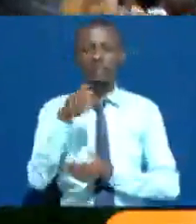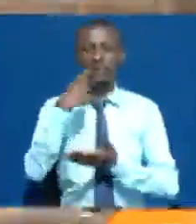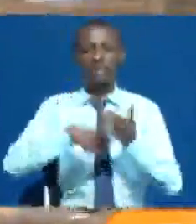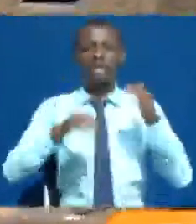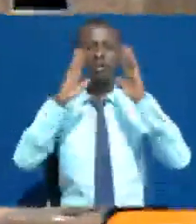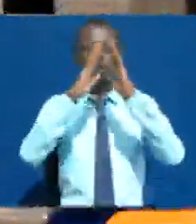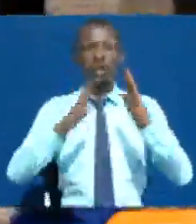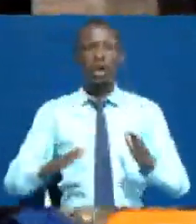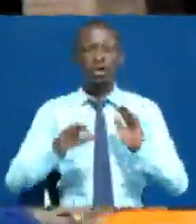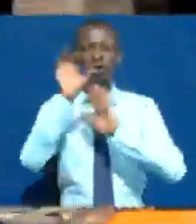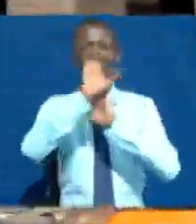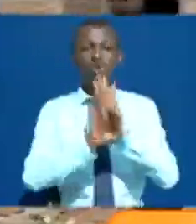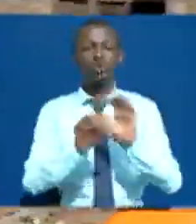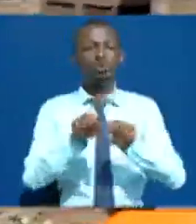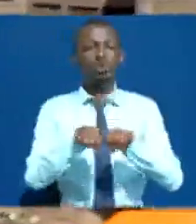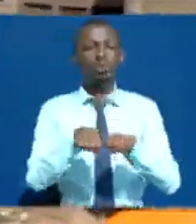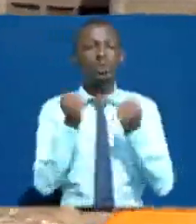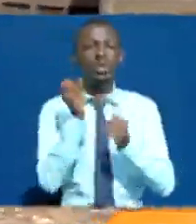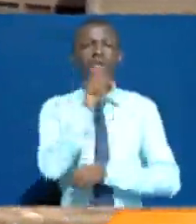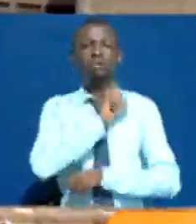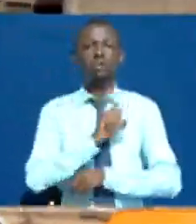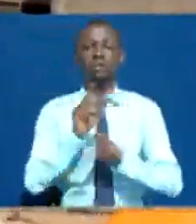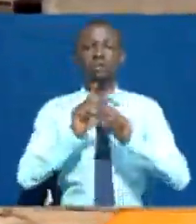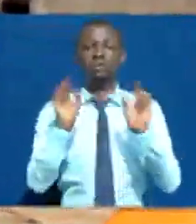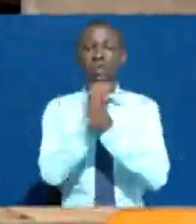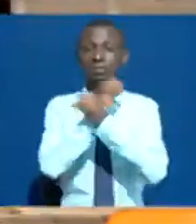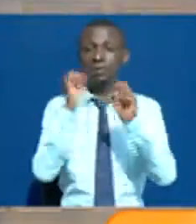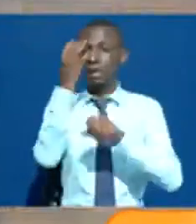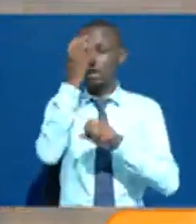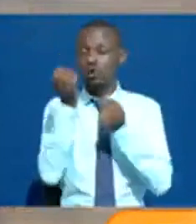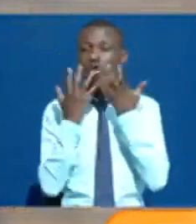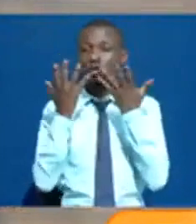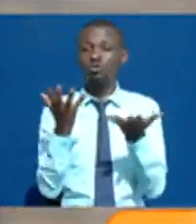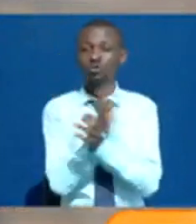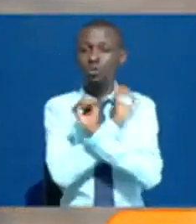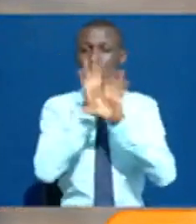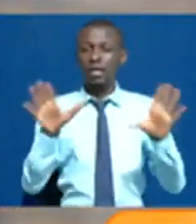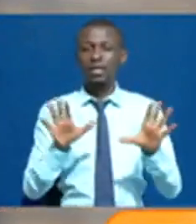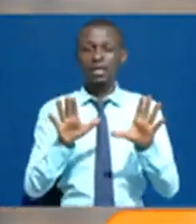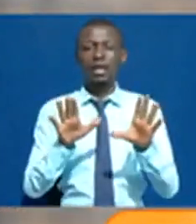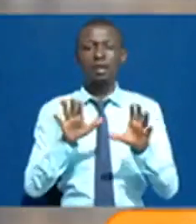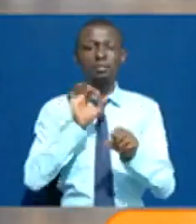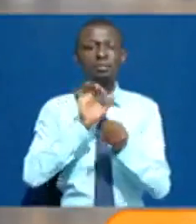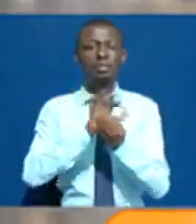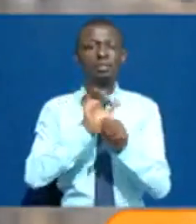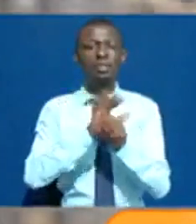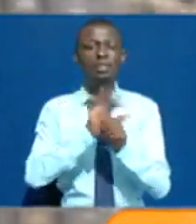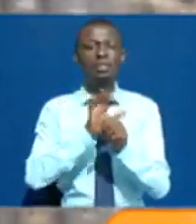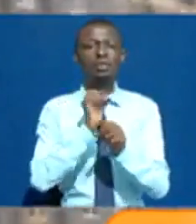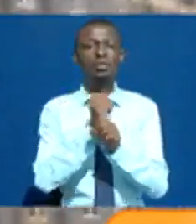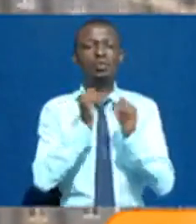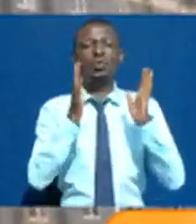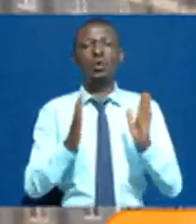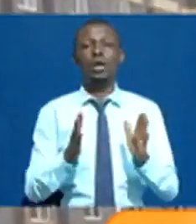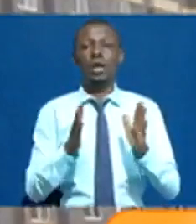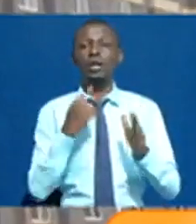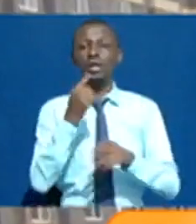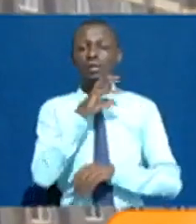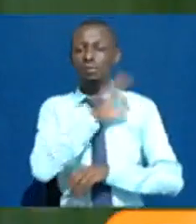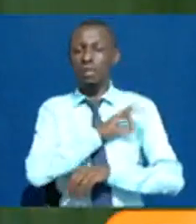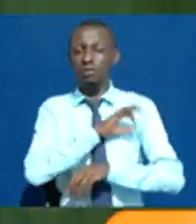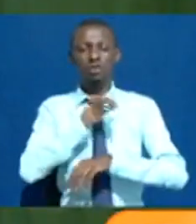But President William Ruto was quick to set the record straight as several employees had begun to celebrate the win at the